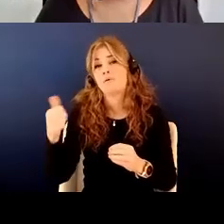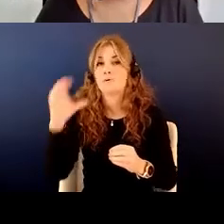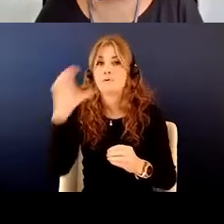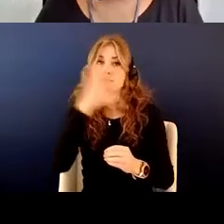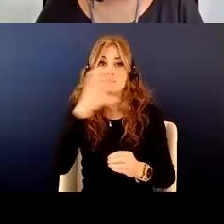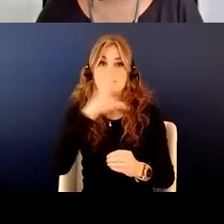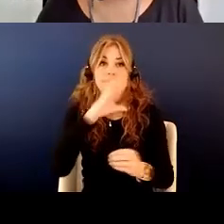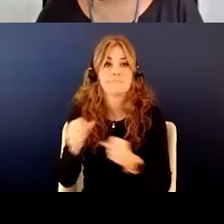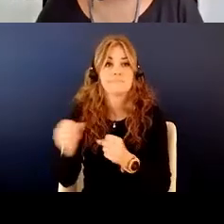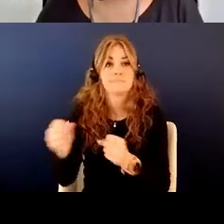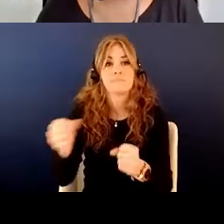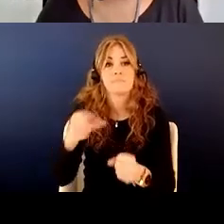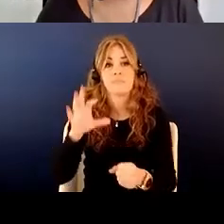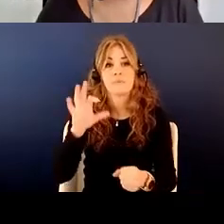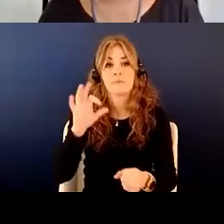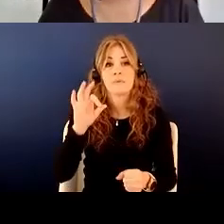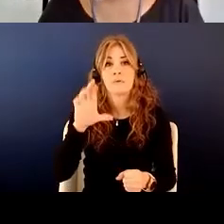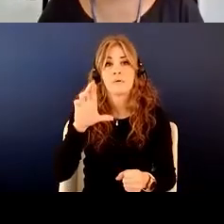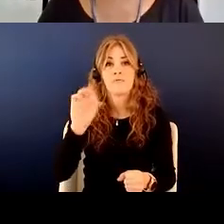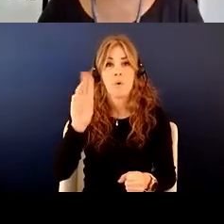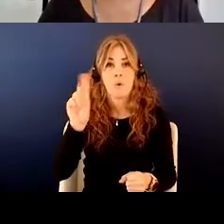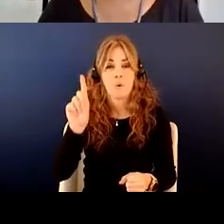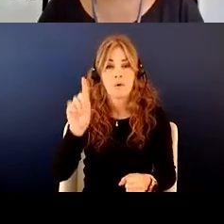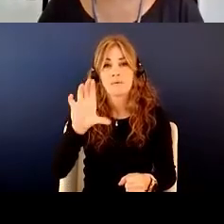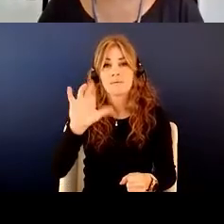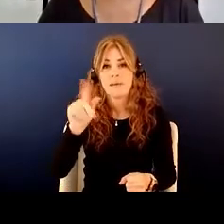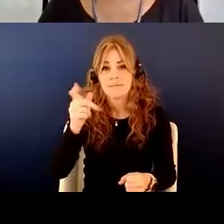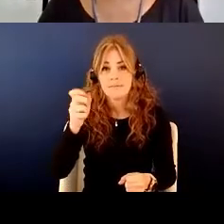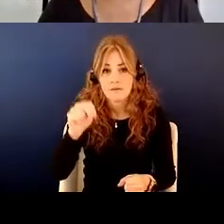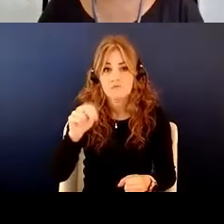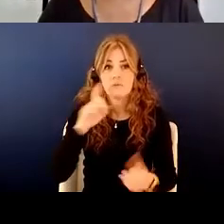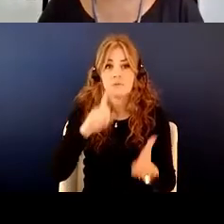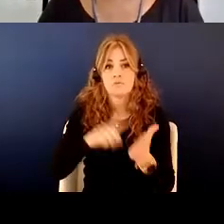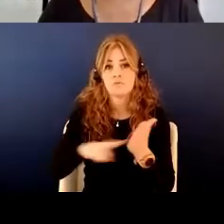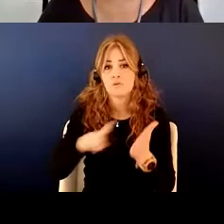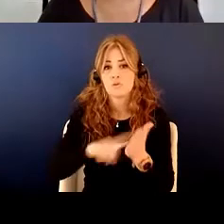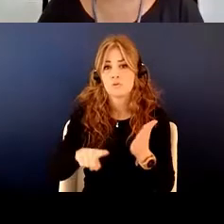citation searching, checking the reference lists of systematic,